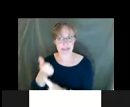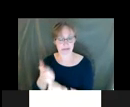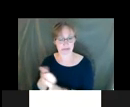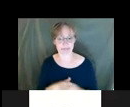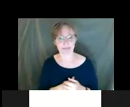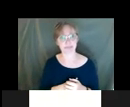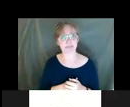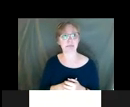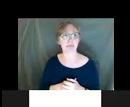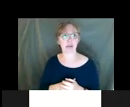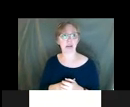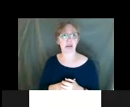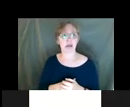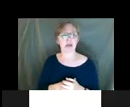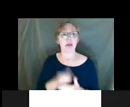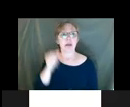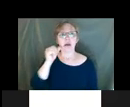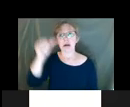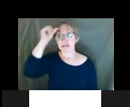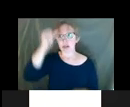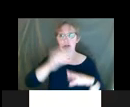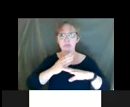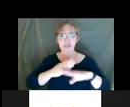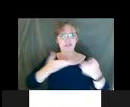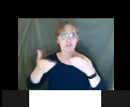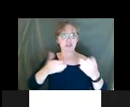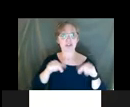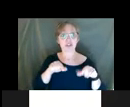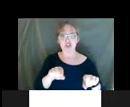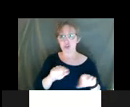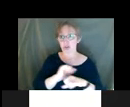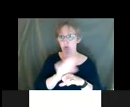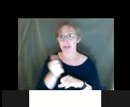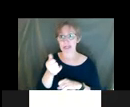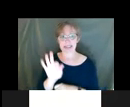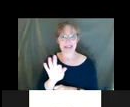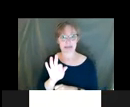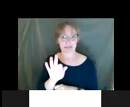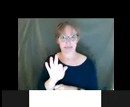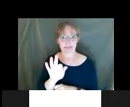Adult Protective Services during the COVID-19 pandemic.